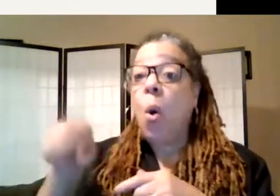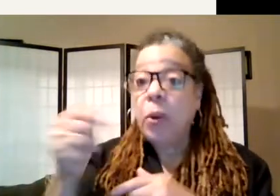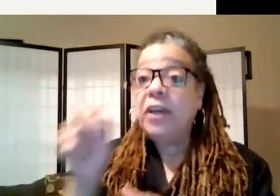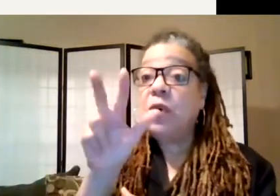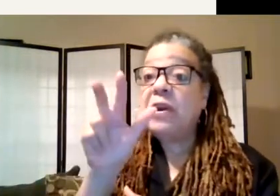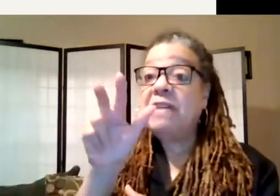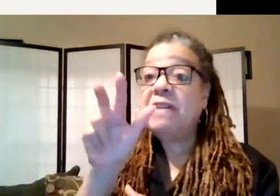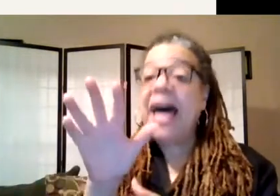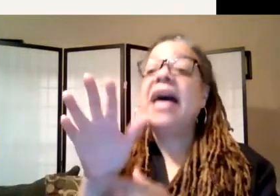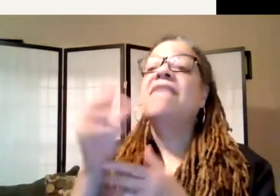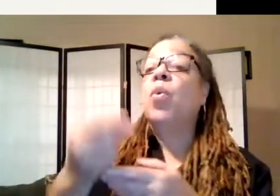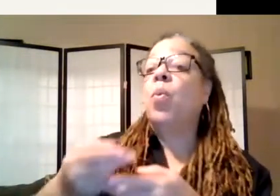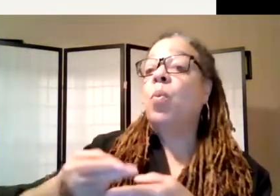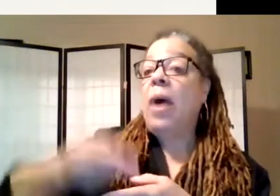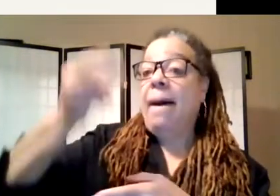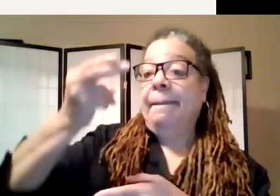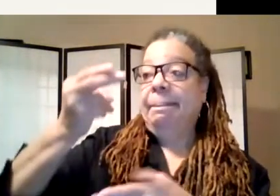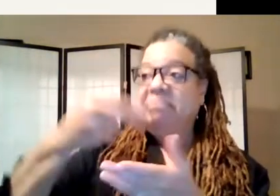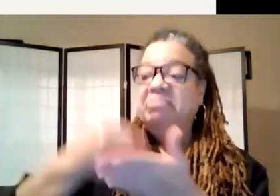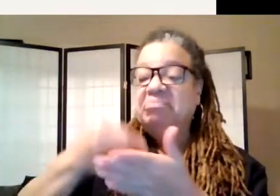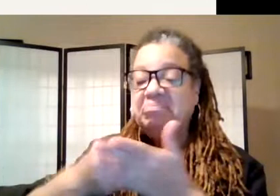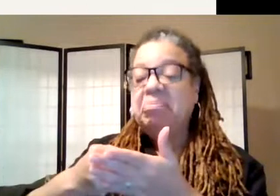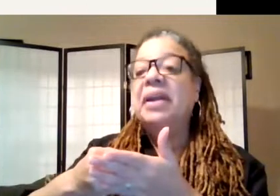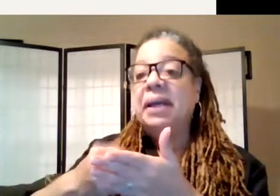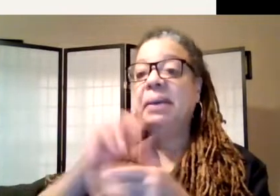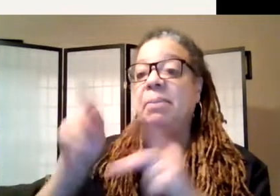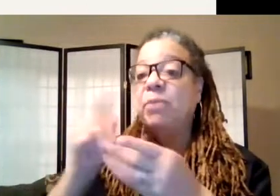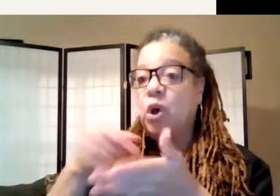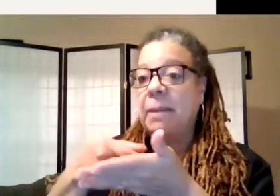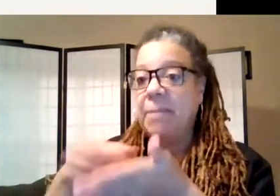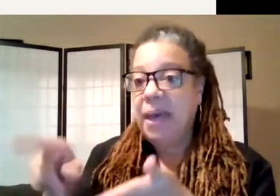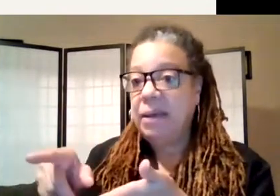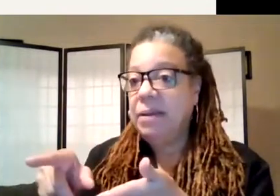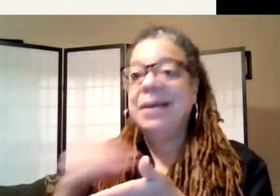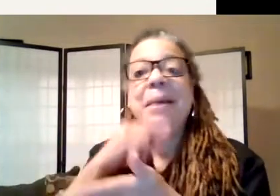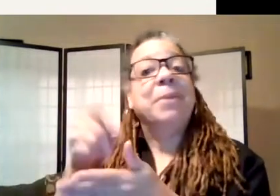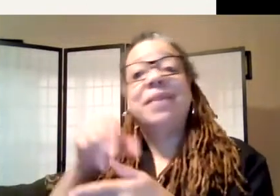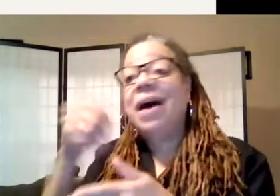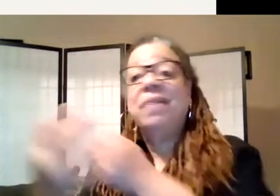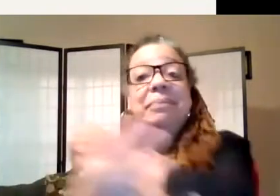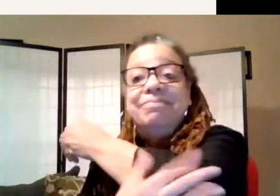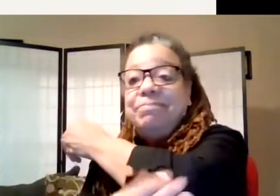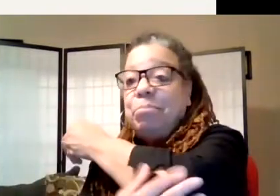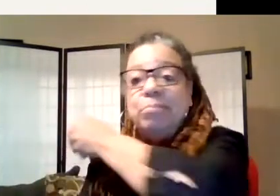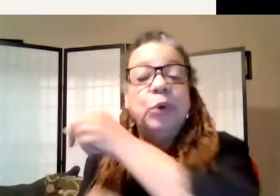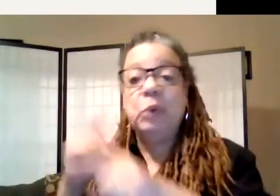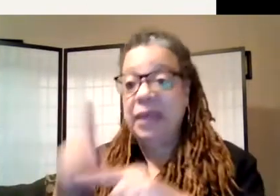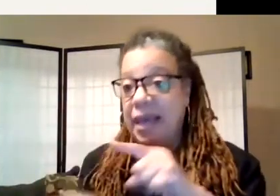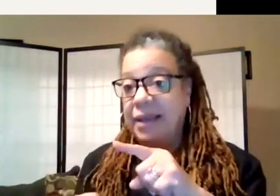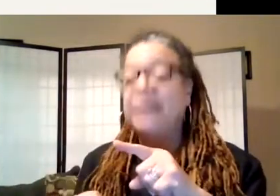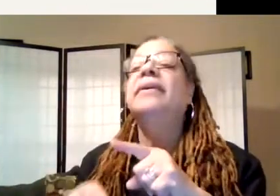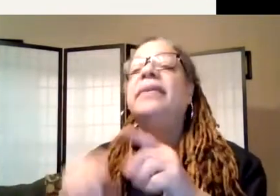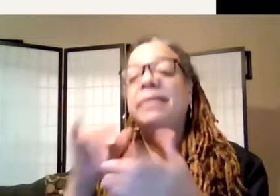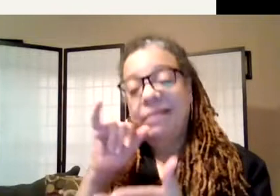households, roughly 1% of the population of the state that can stand the burden, the cost to really affect climate change, which